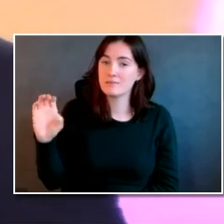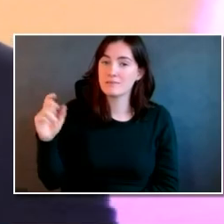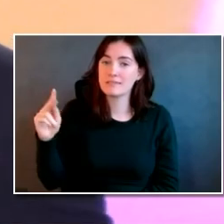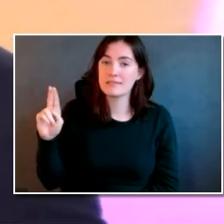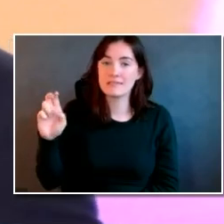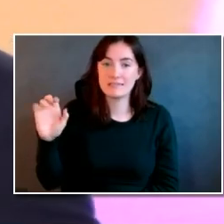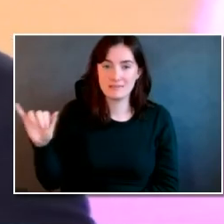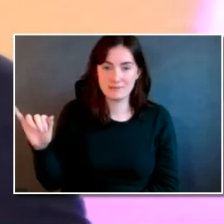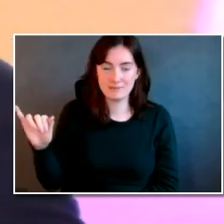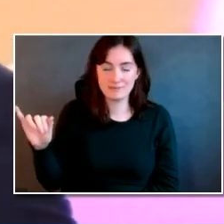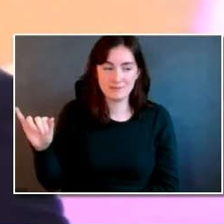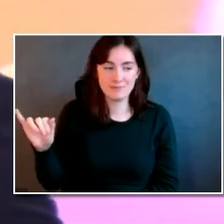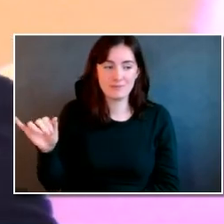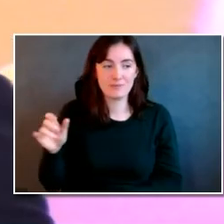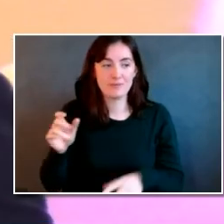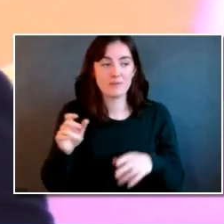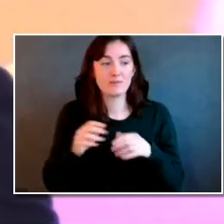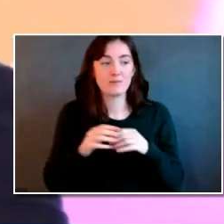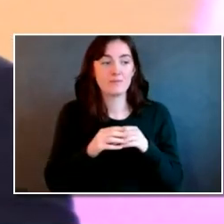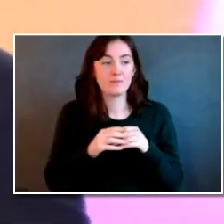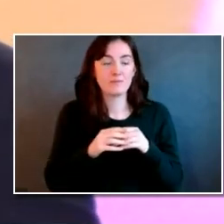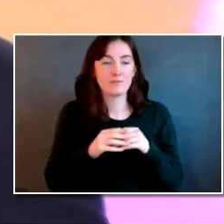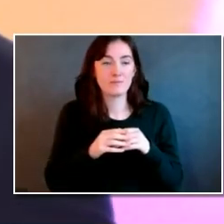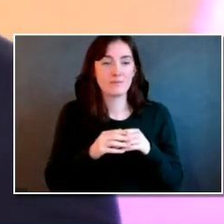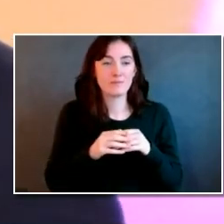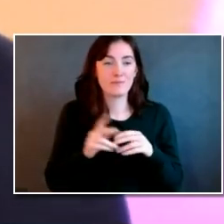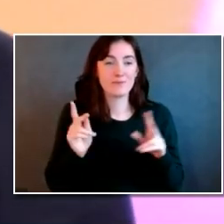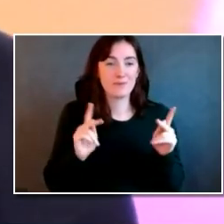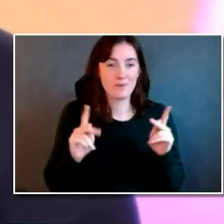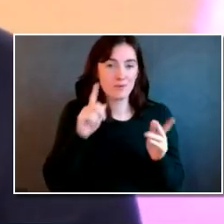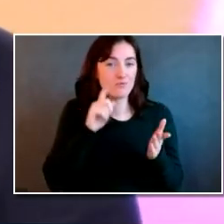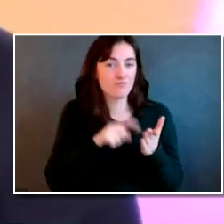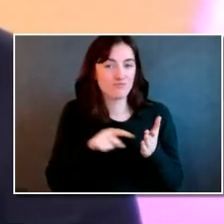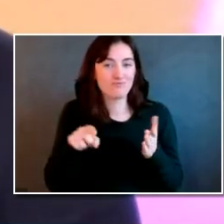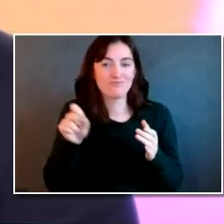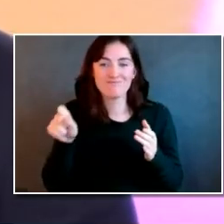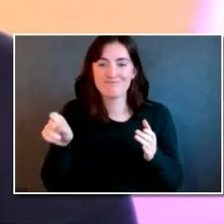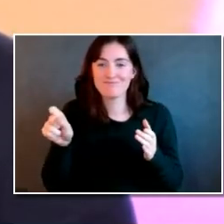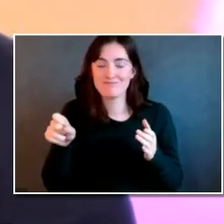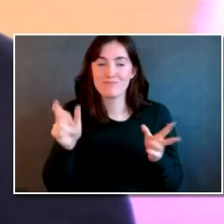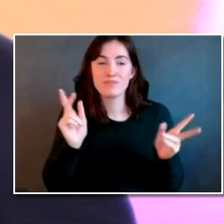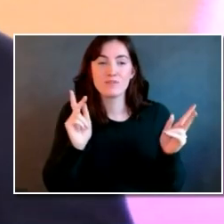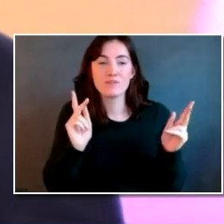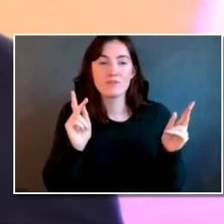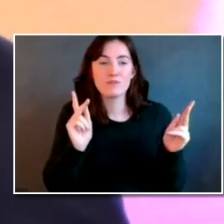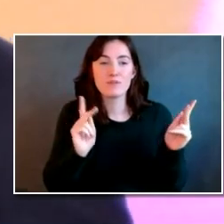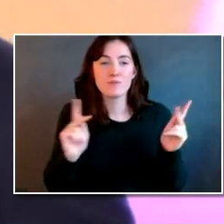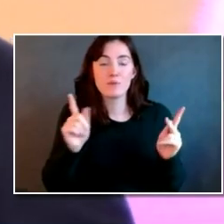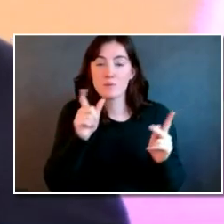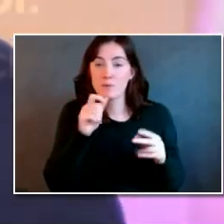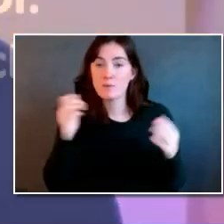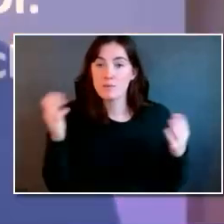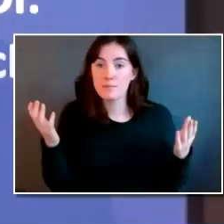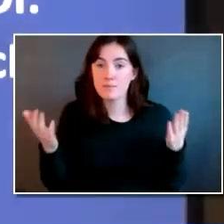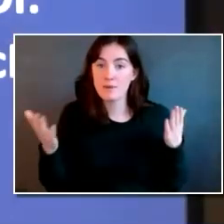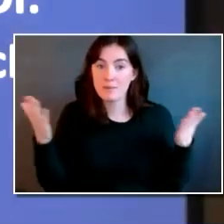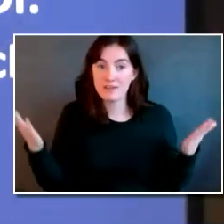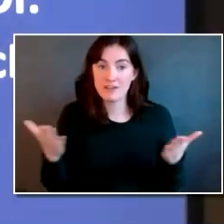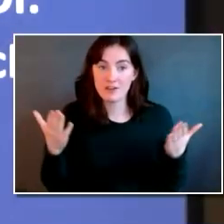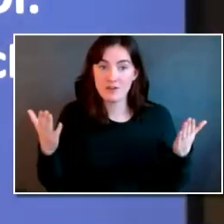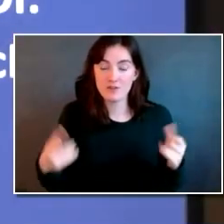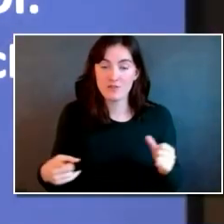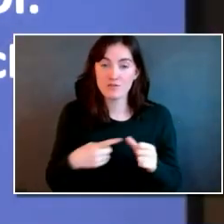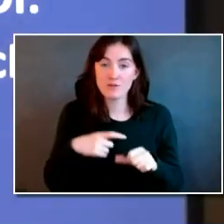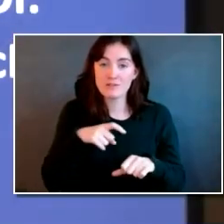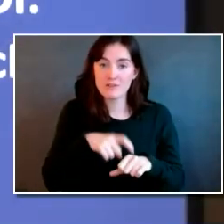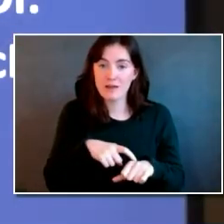For those of us, there it is, yes. For those of us who may be here for the first time, I just want to share just